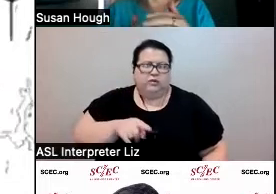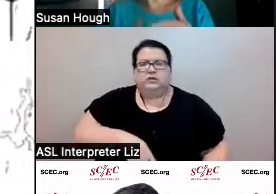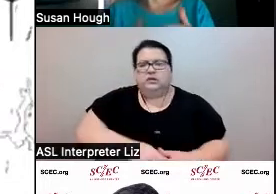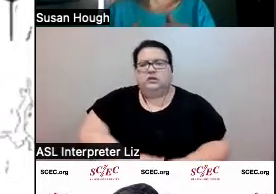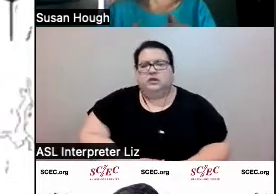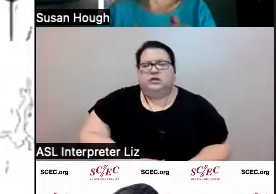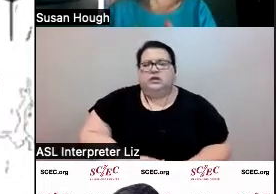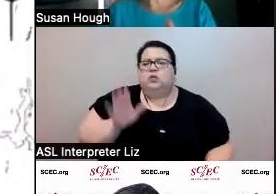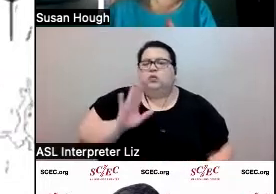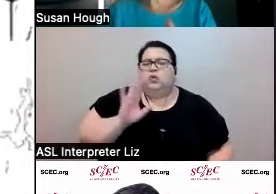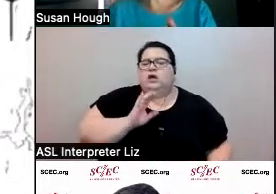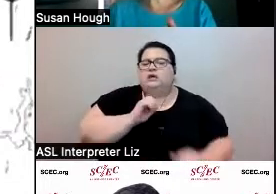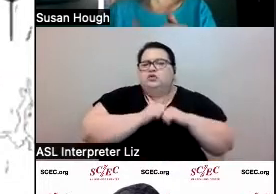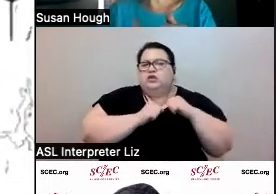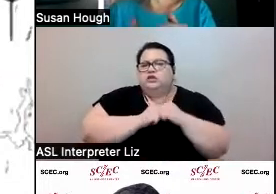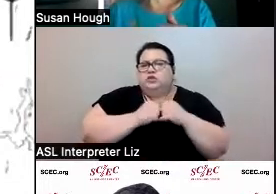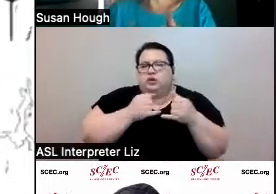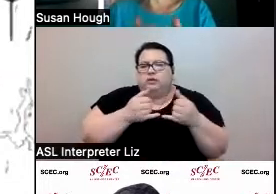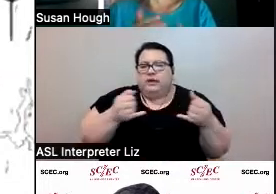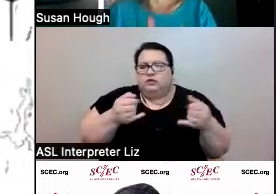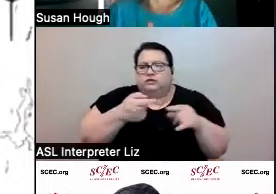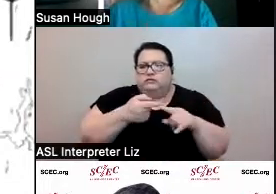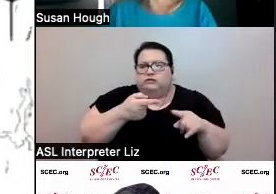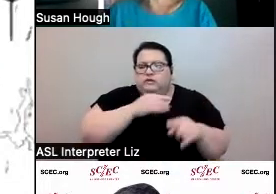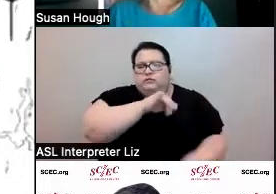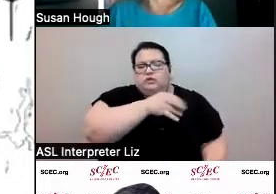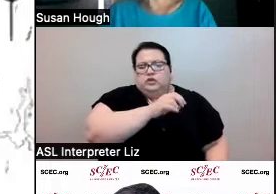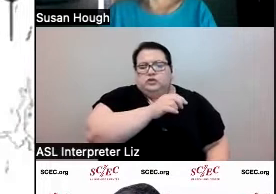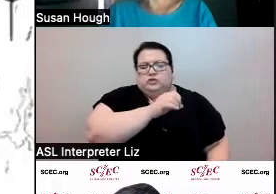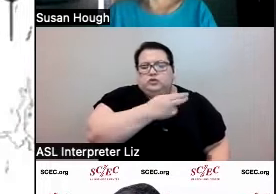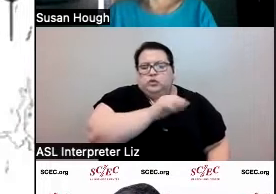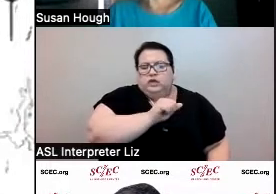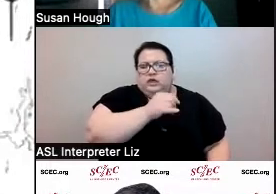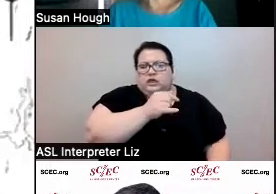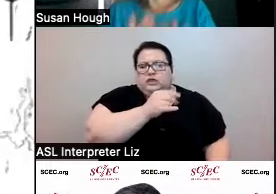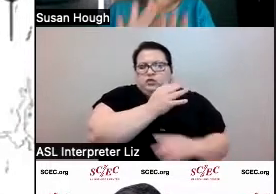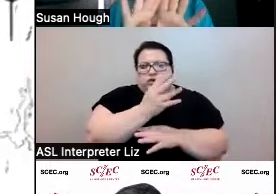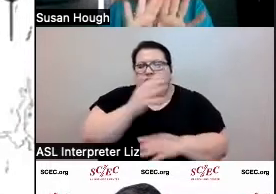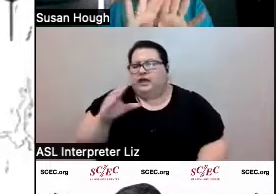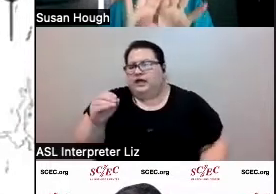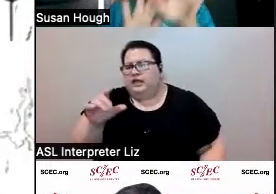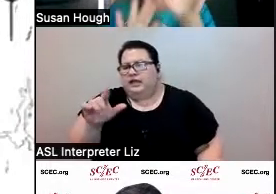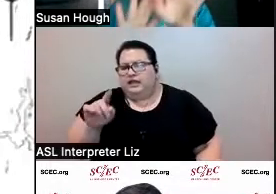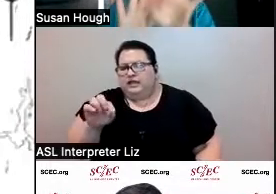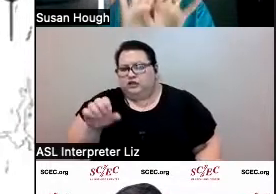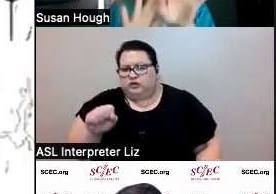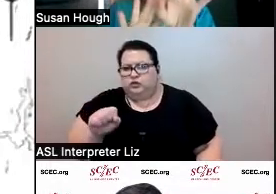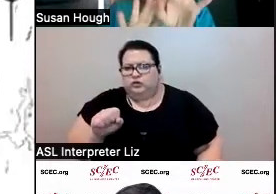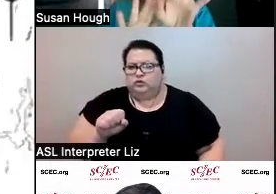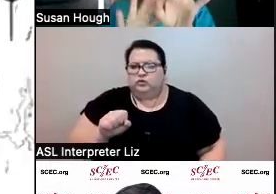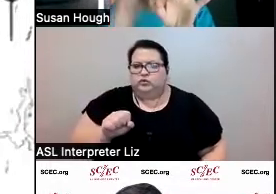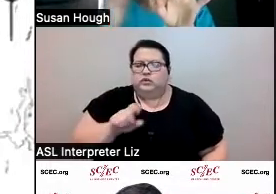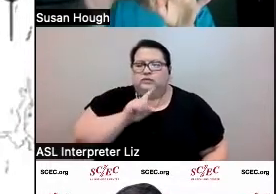Mountain was a structural boundary that between Joshua Tree and Landers. But it's you have plate boundary faults that are